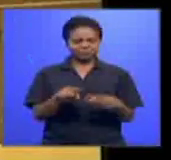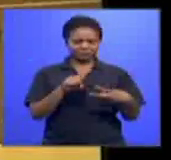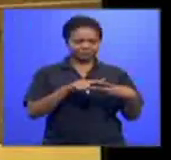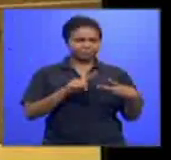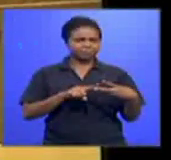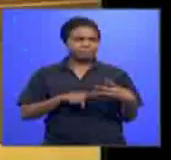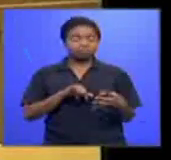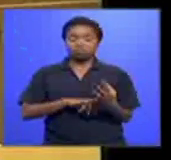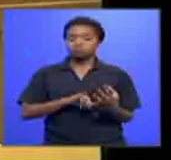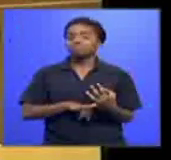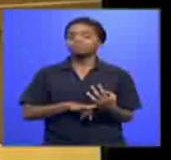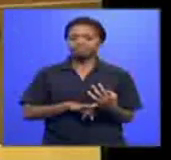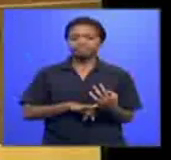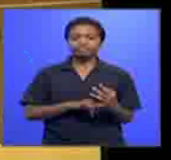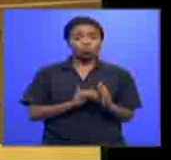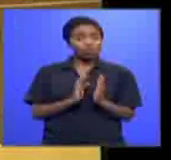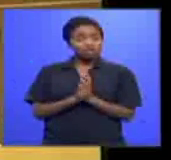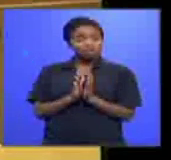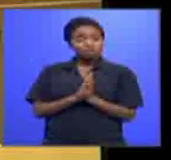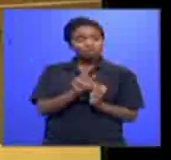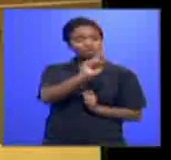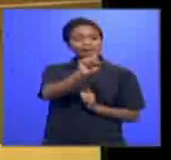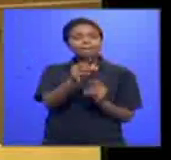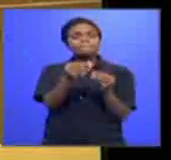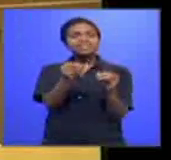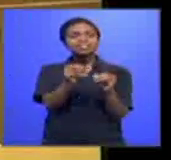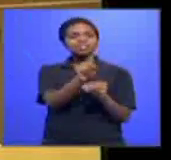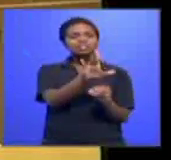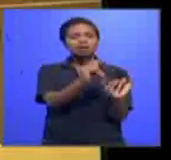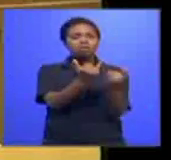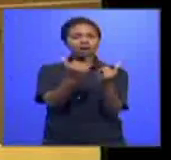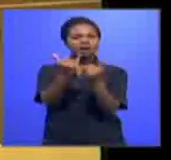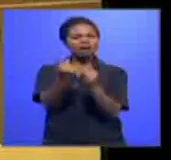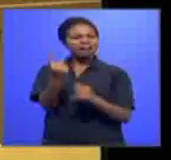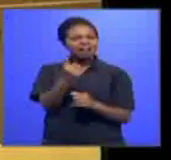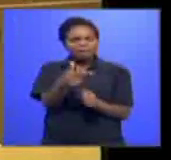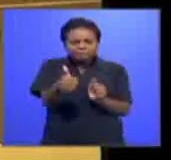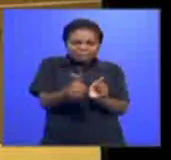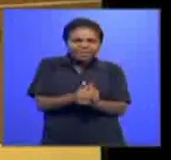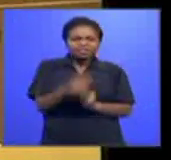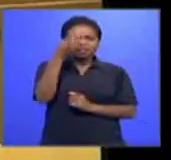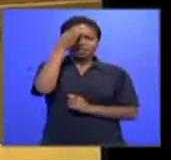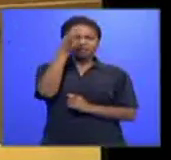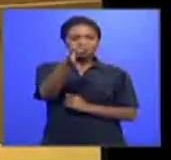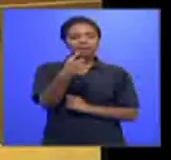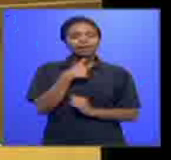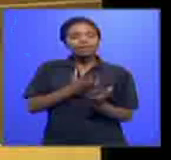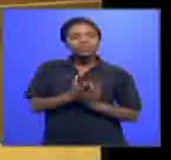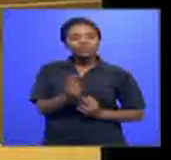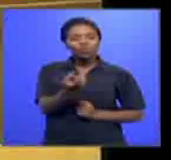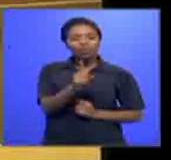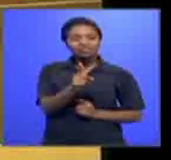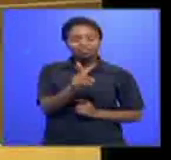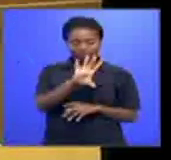We urge the private sector to partner government through establishing,